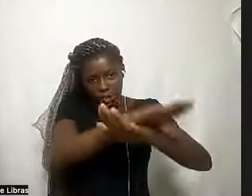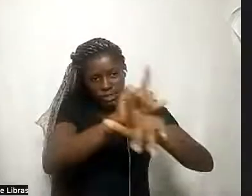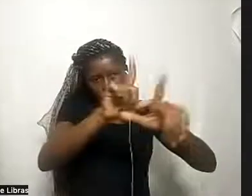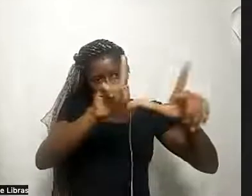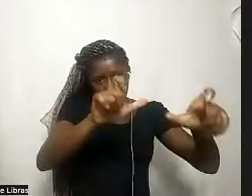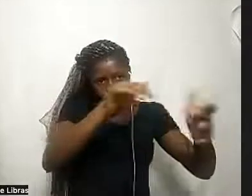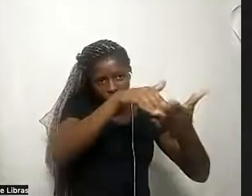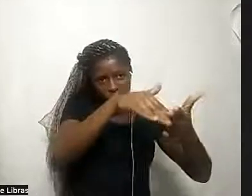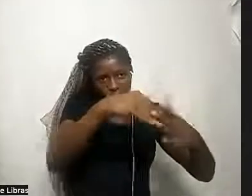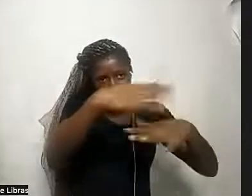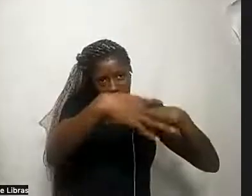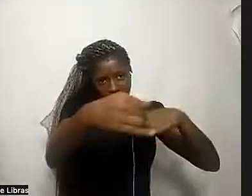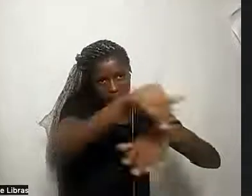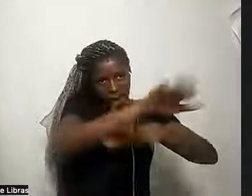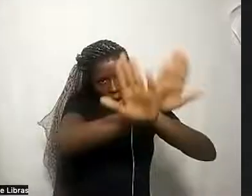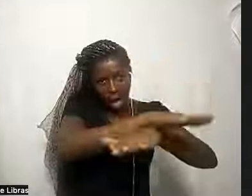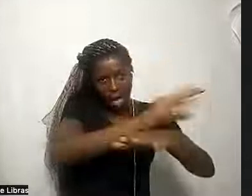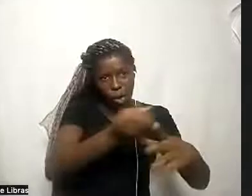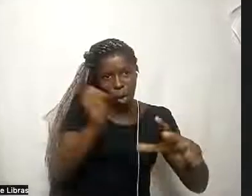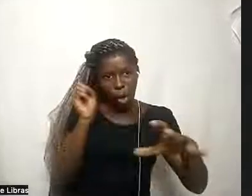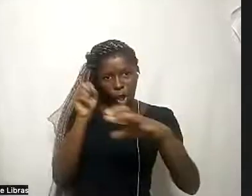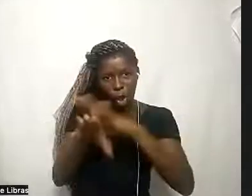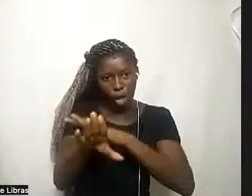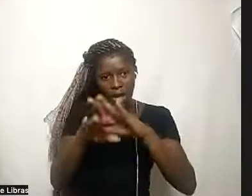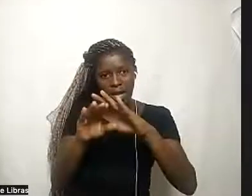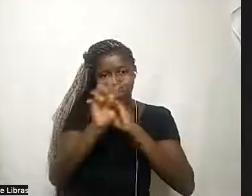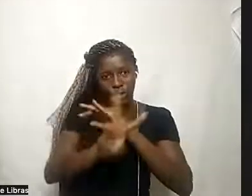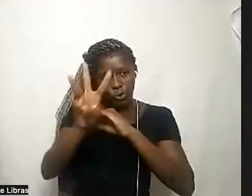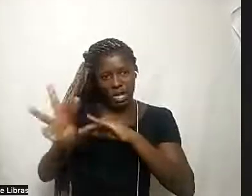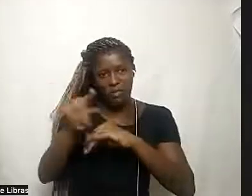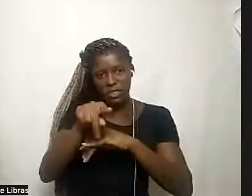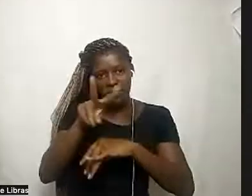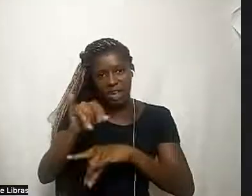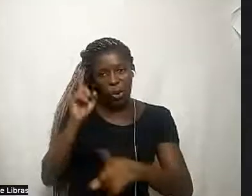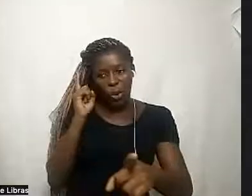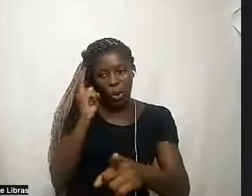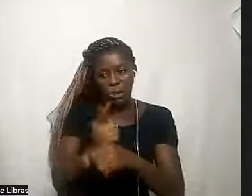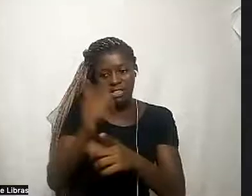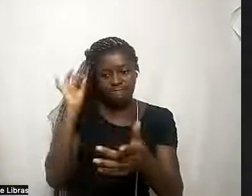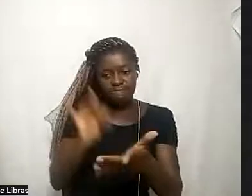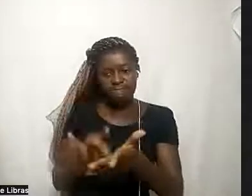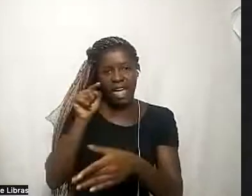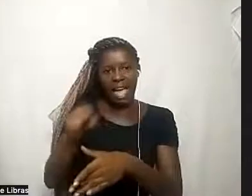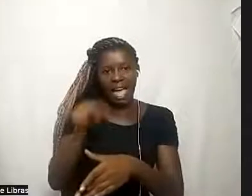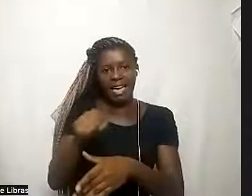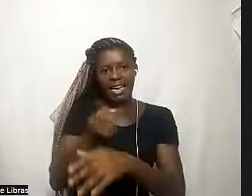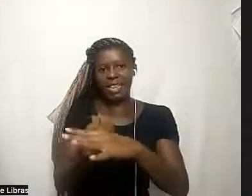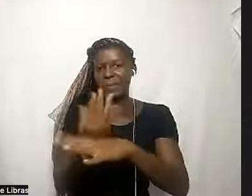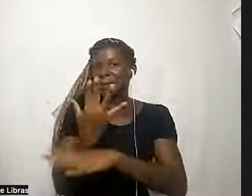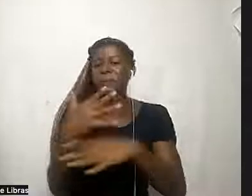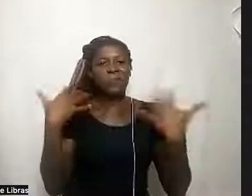So international cooperation is really important, so we can get more information in migrating animals.